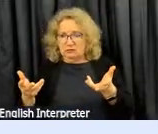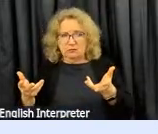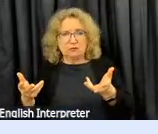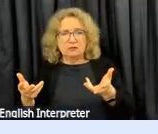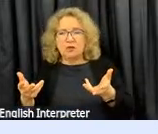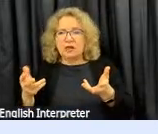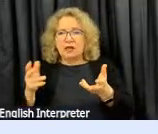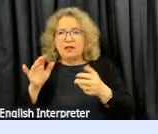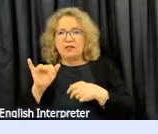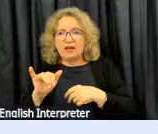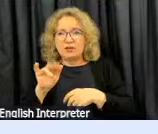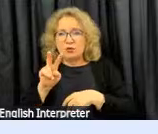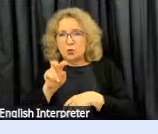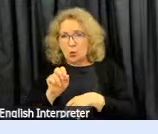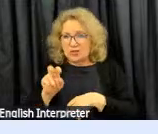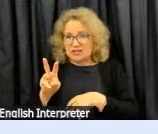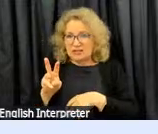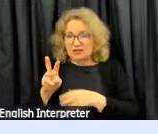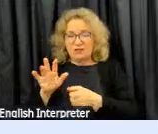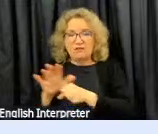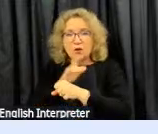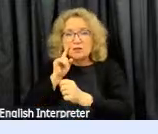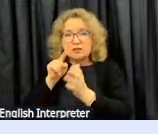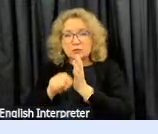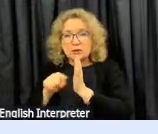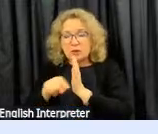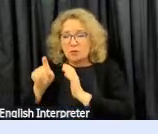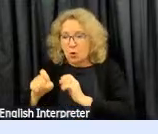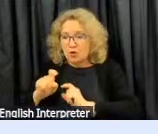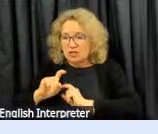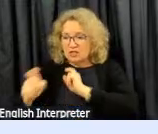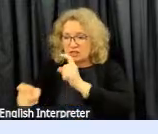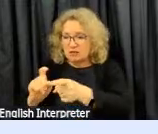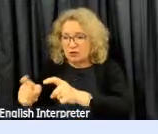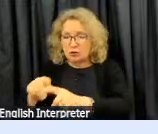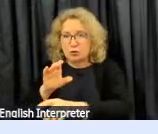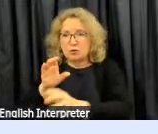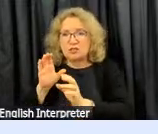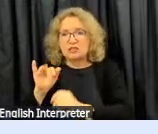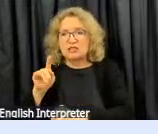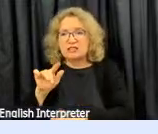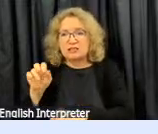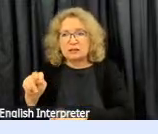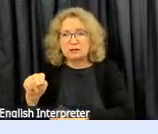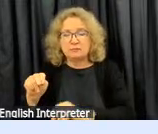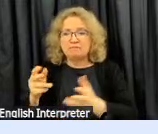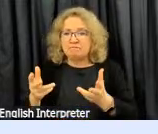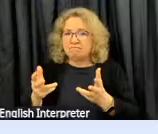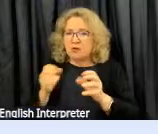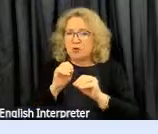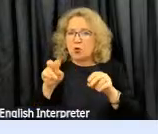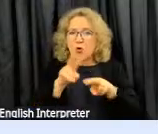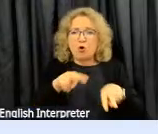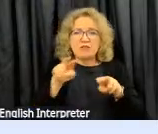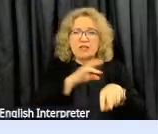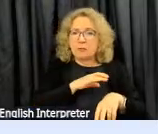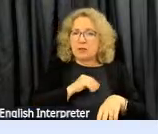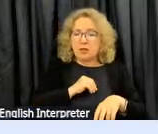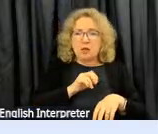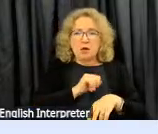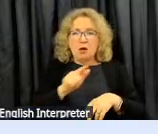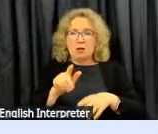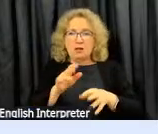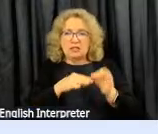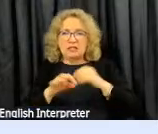In 2006, a full inspection was supposed to be given to the citizens. There are no oversight committees. All of them are steering committees. They